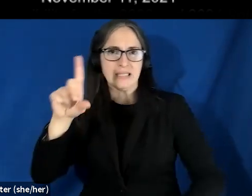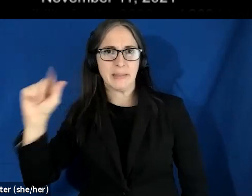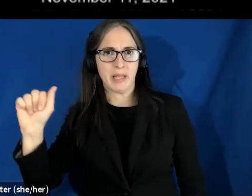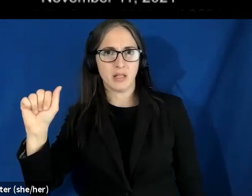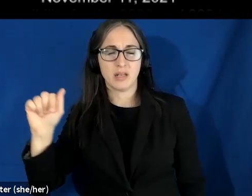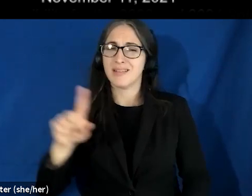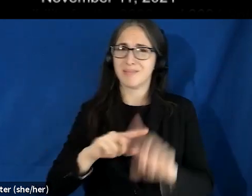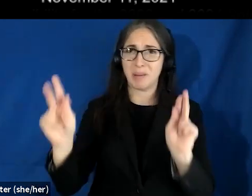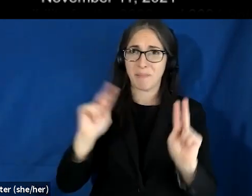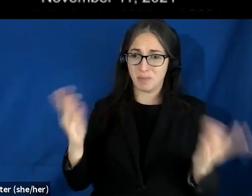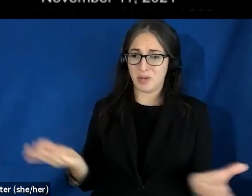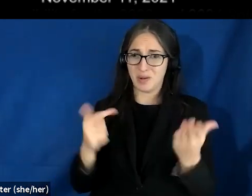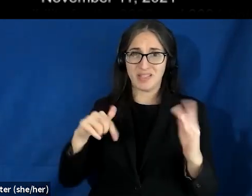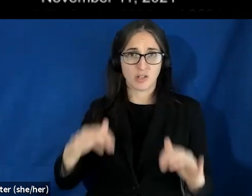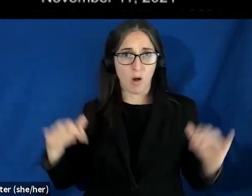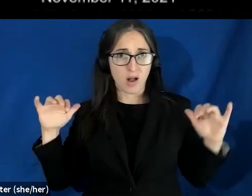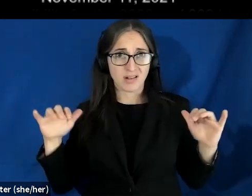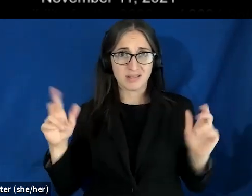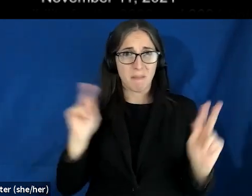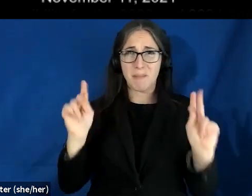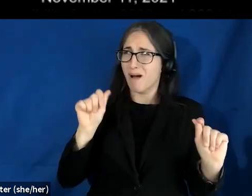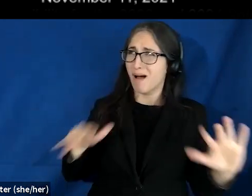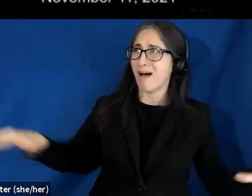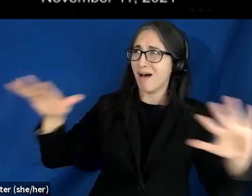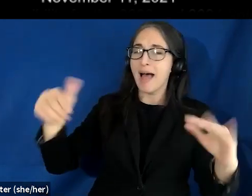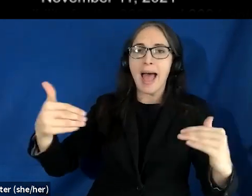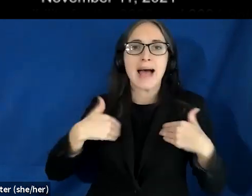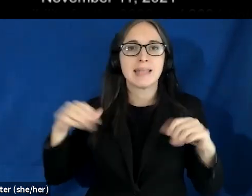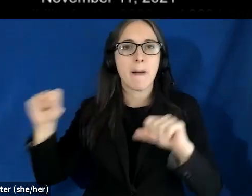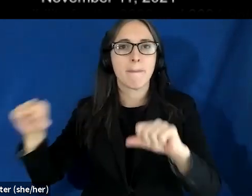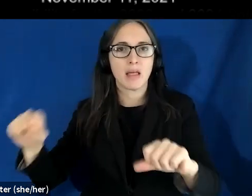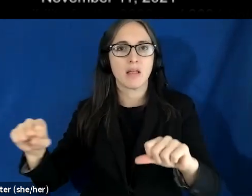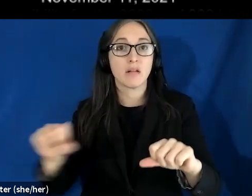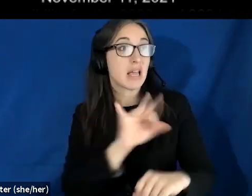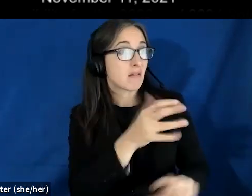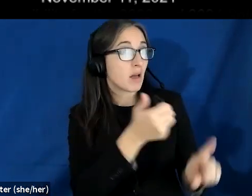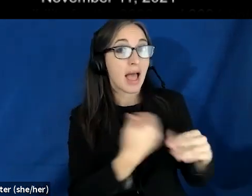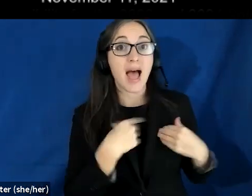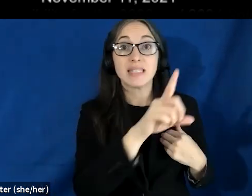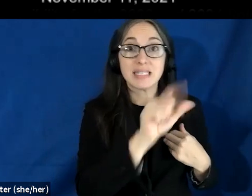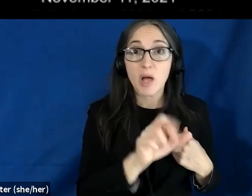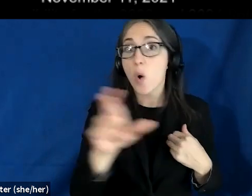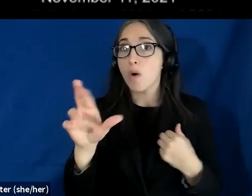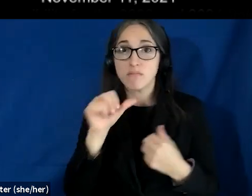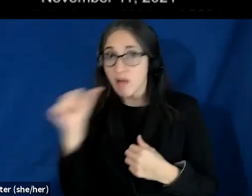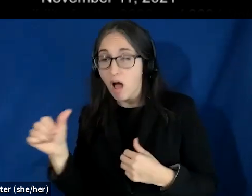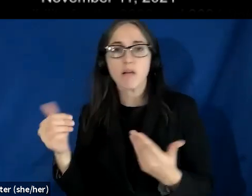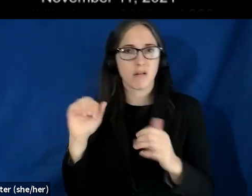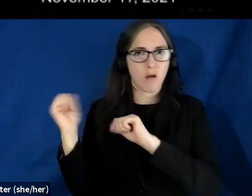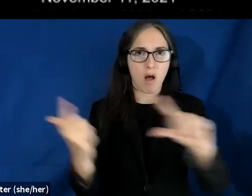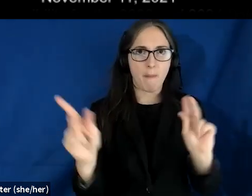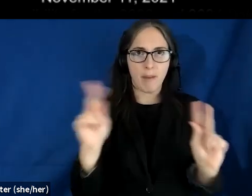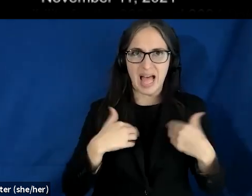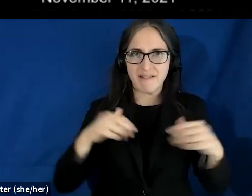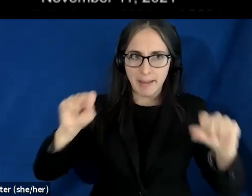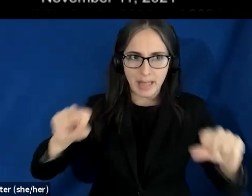else, everywhere else has abilities, whether they have a disability or not. And so I have a scale here from way to the left, not able, to